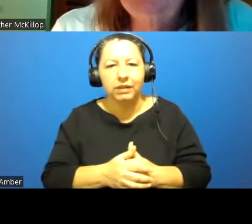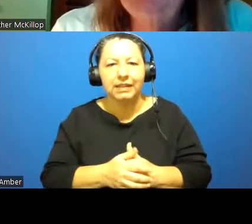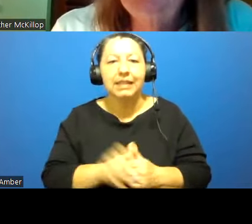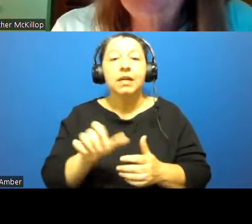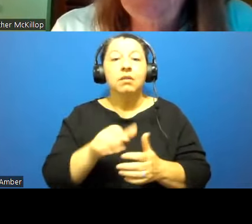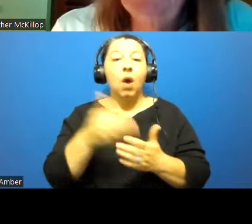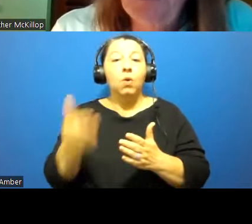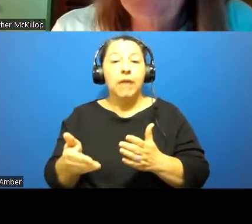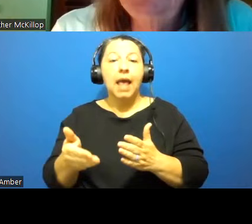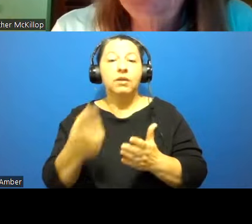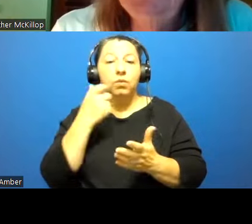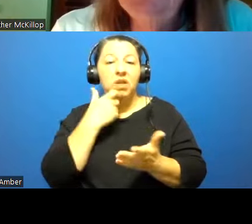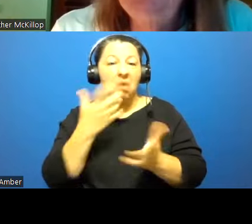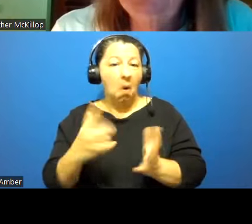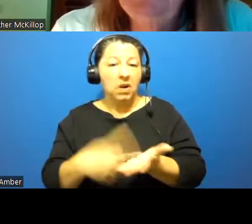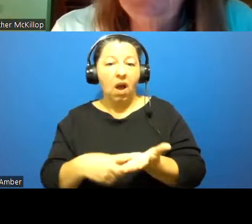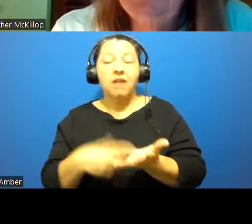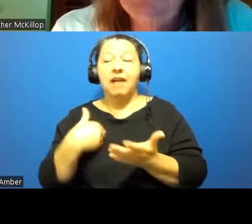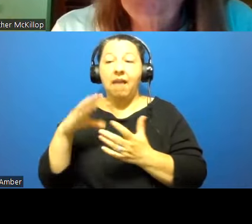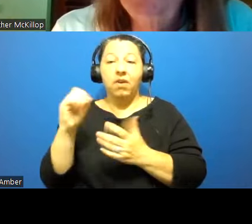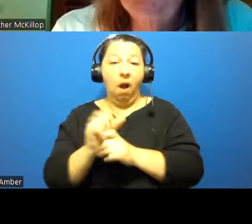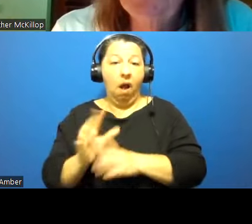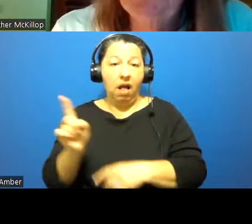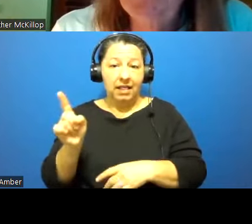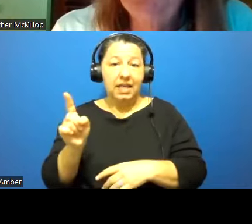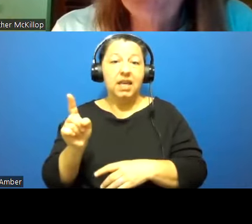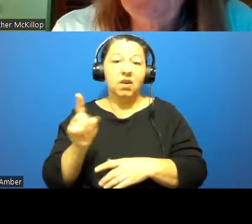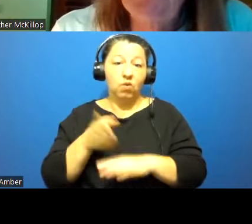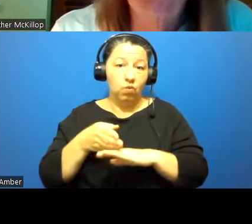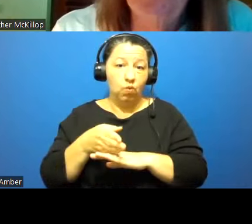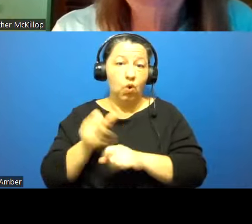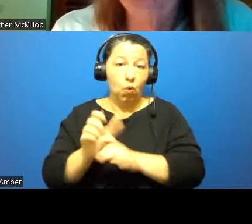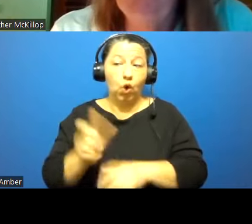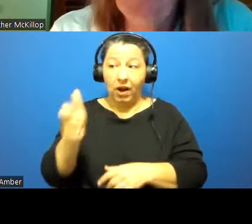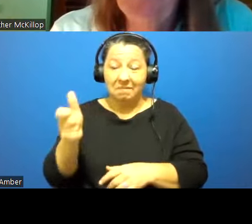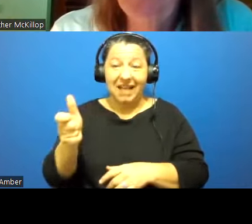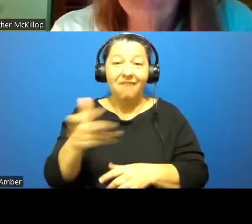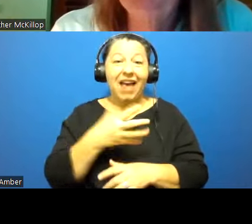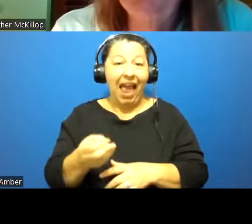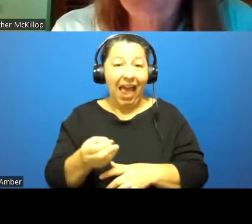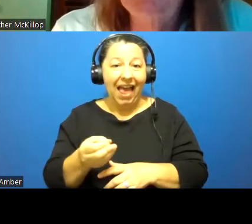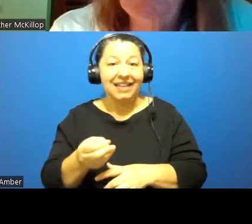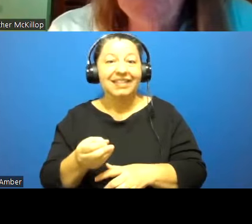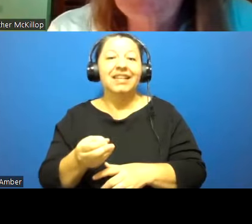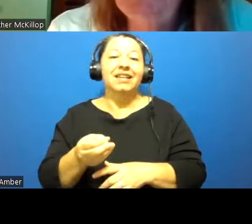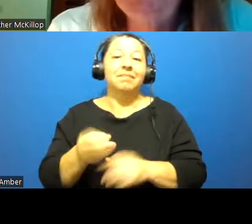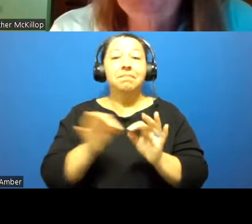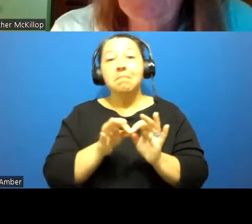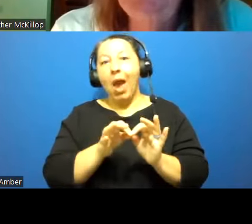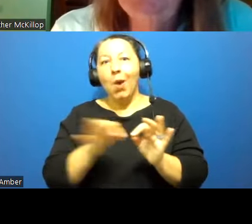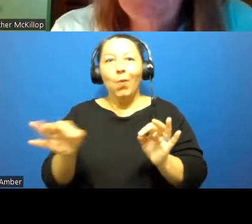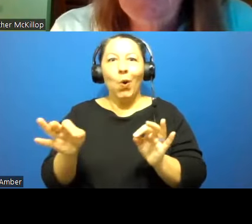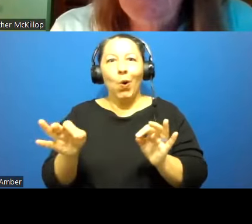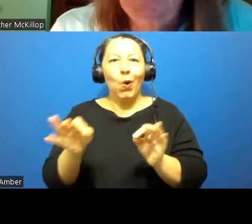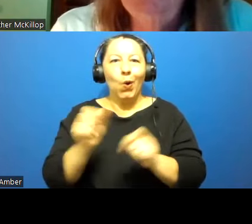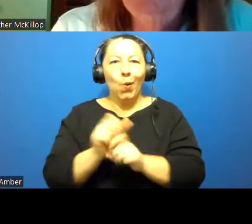I got a colleague who's a woodworker, also a word worker. He's written books with his